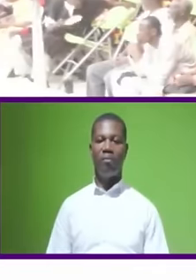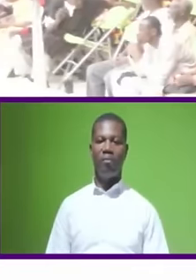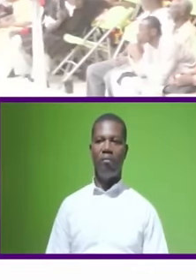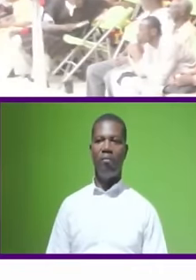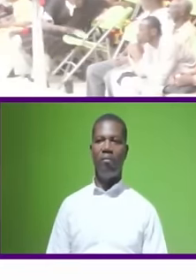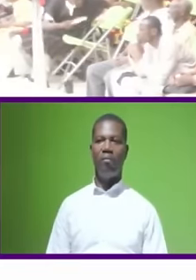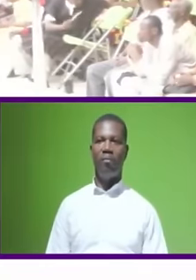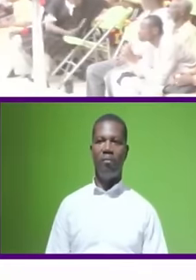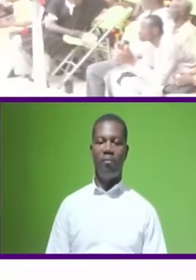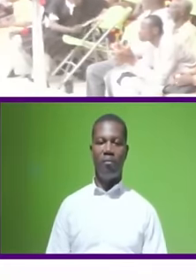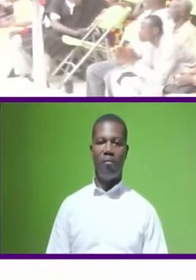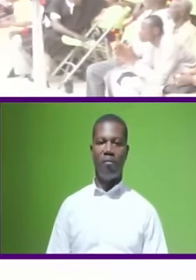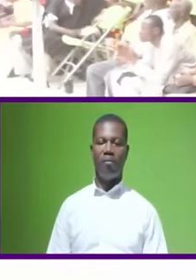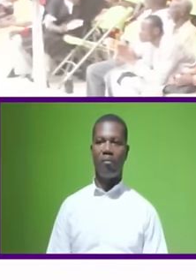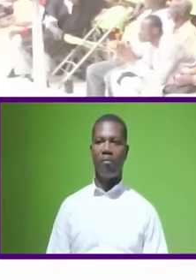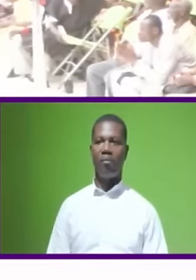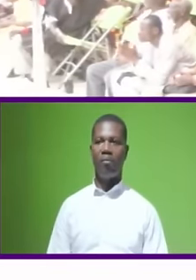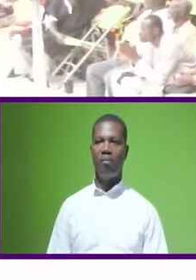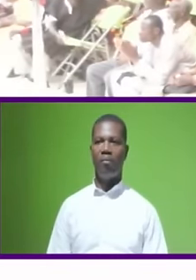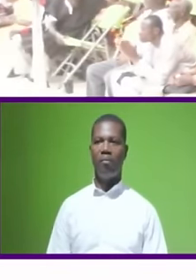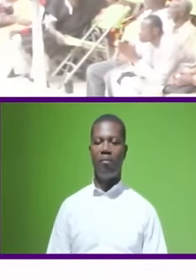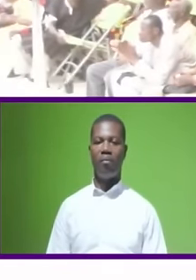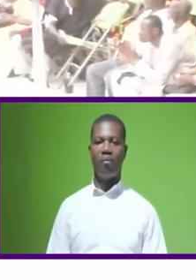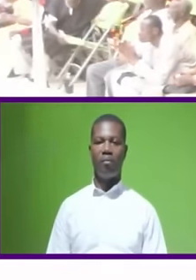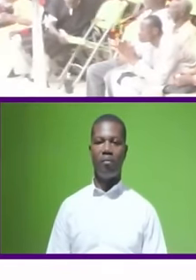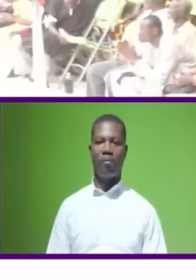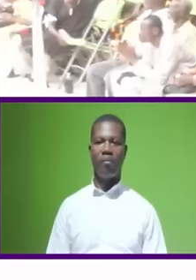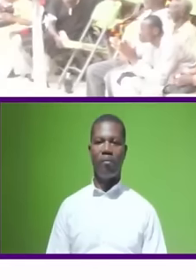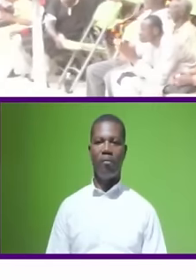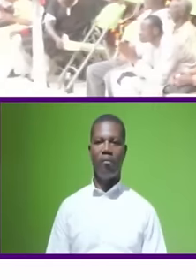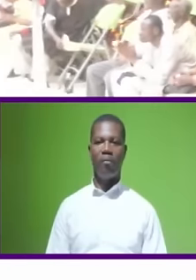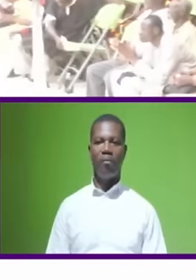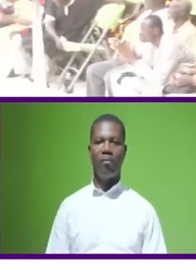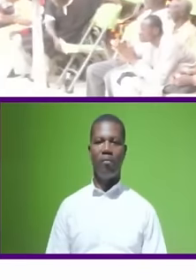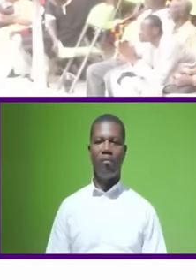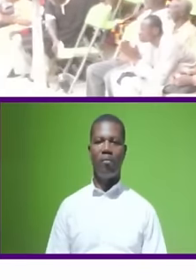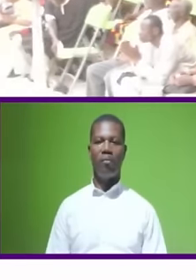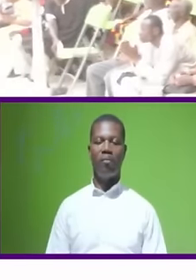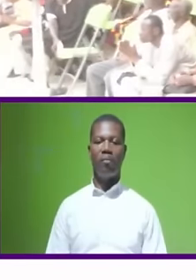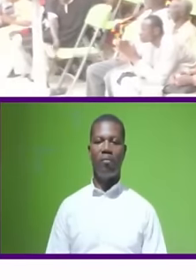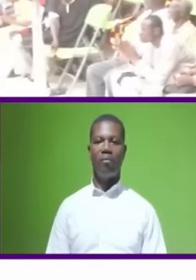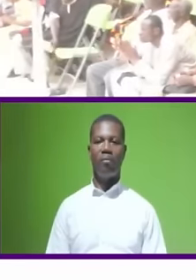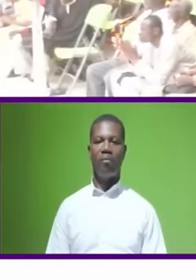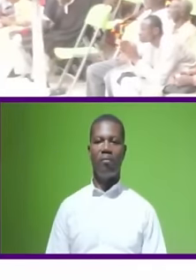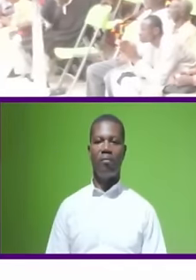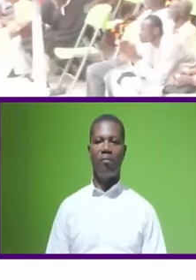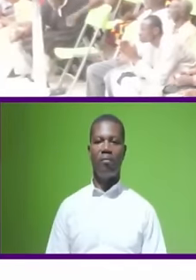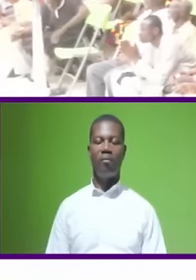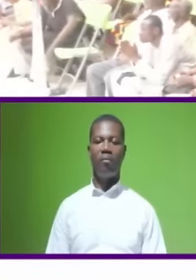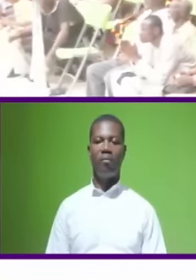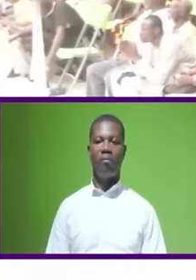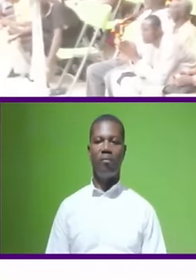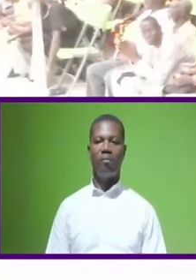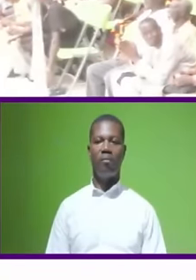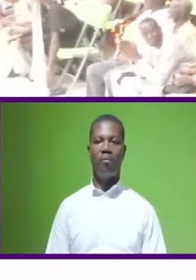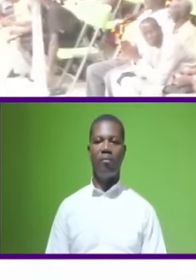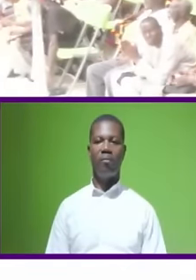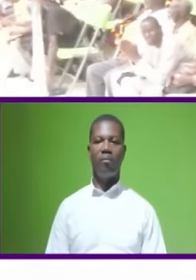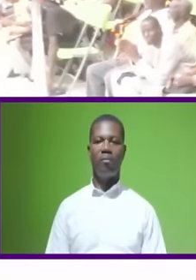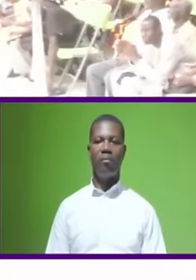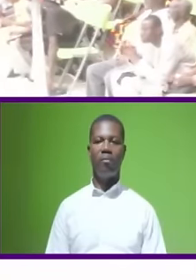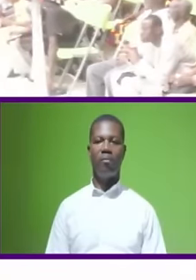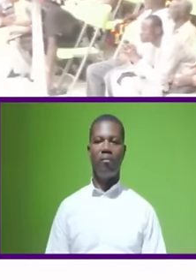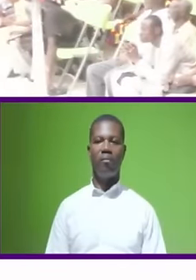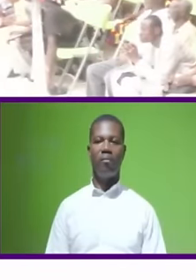to the group of believers. Exactly. That were needy and a poor, so don't misinterpret